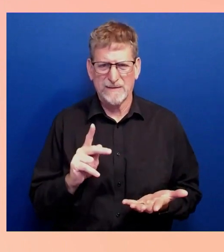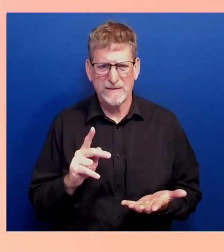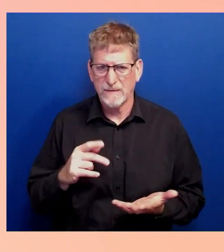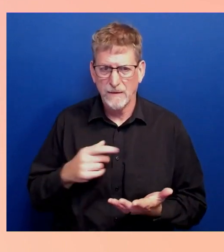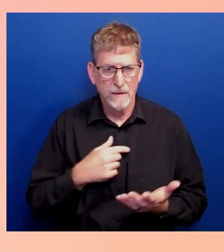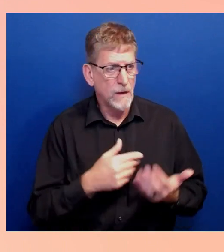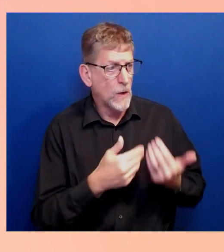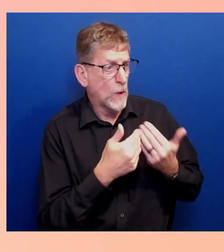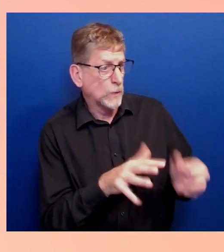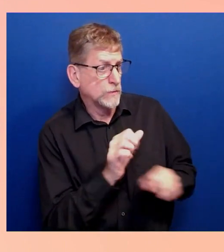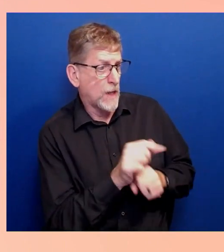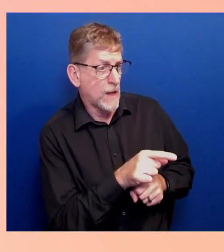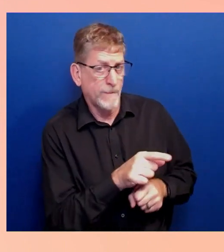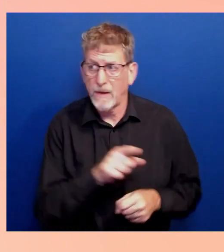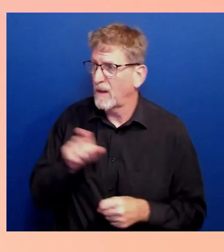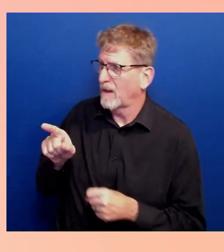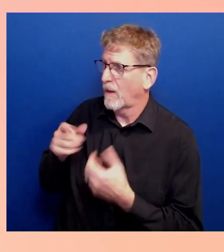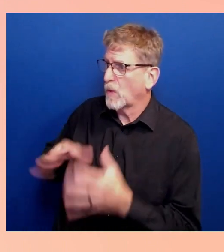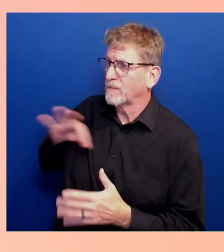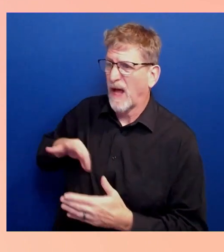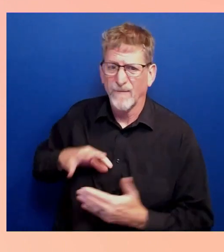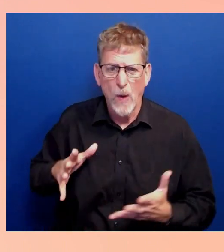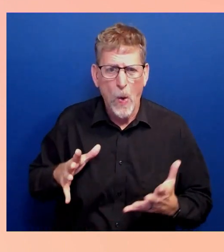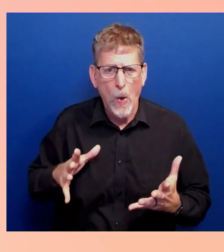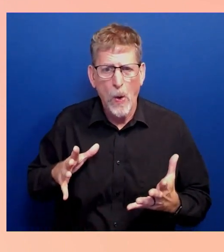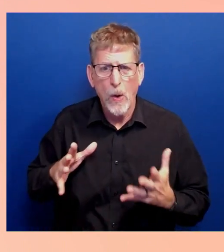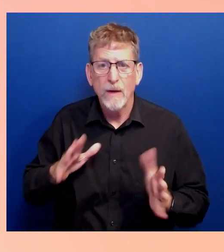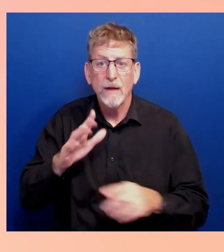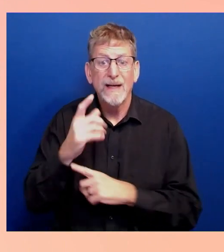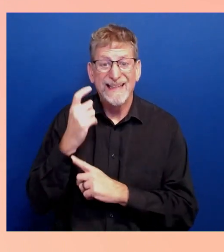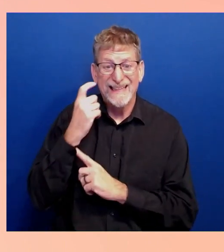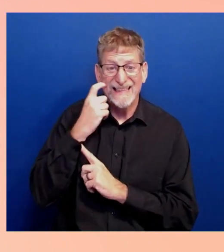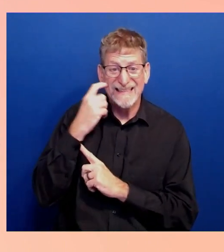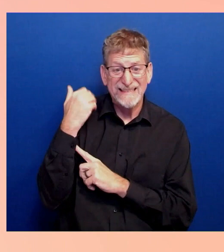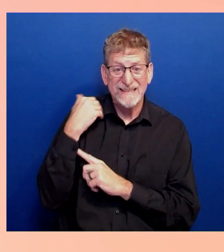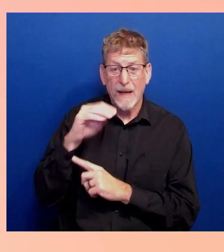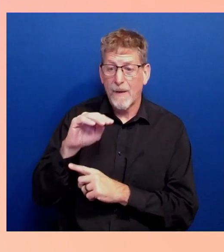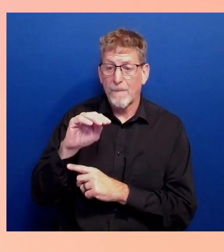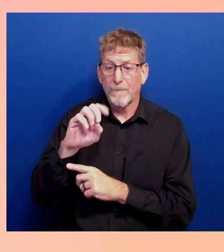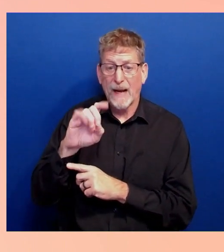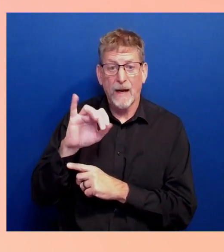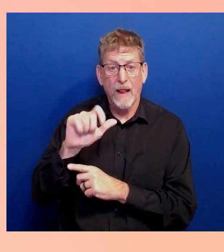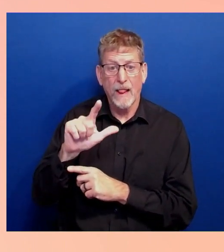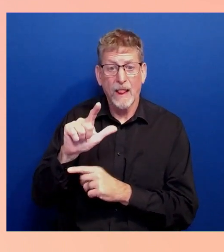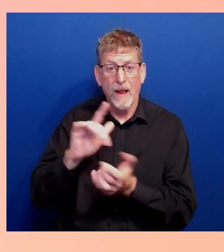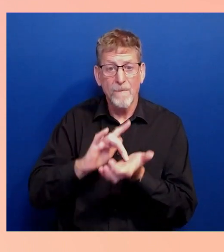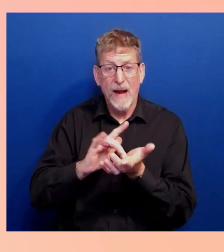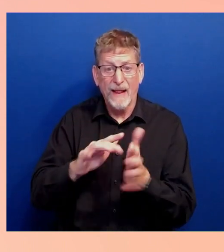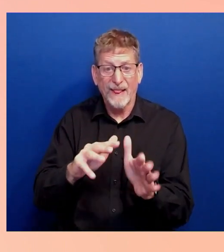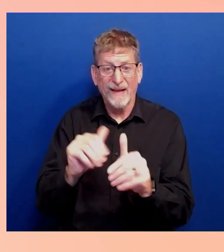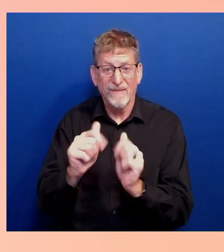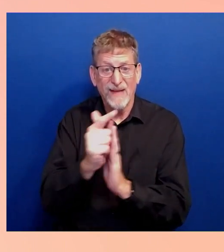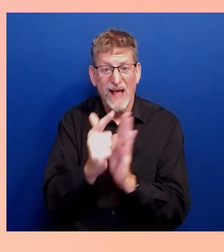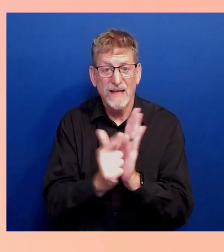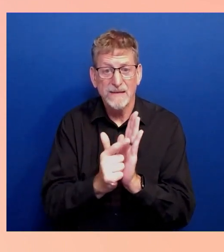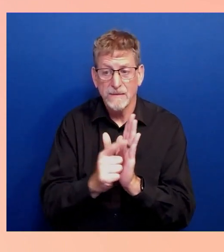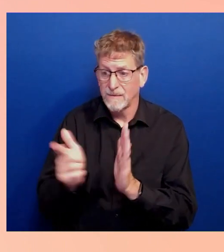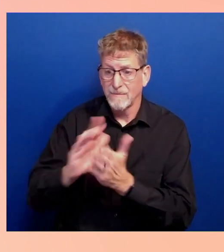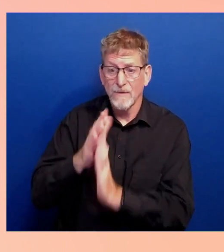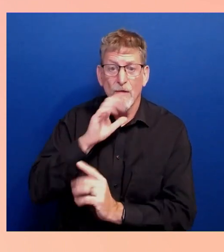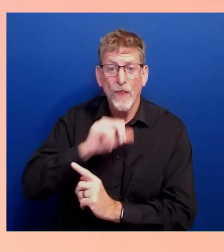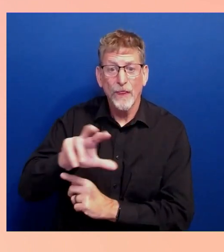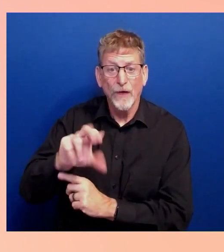Recently, the Family Medical Leave Act turned 30, and the FMLA, right, guarantees job